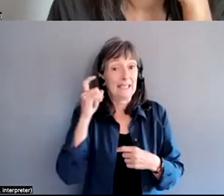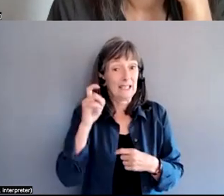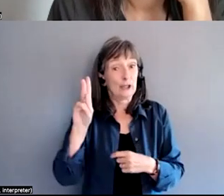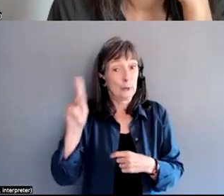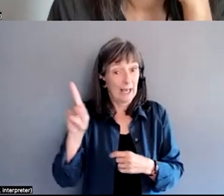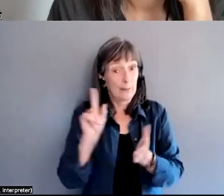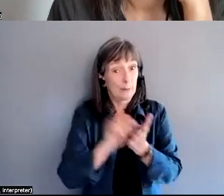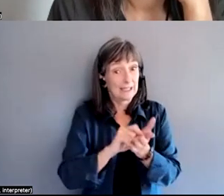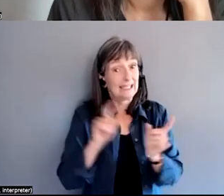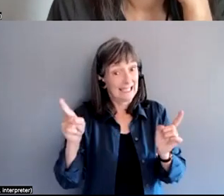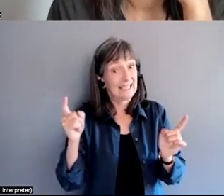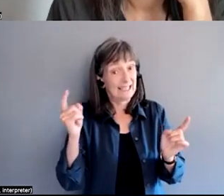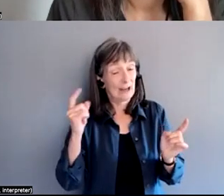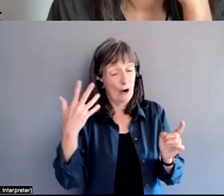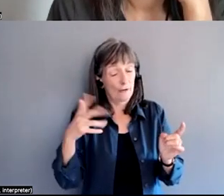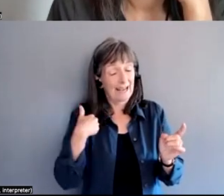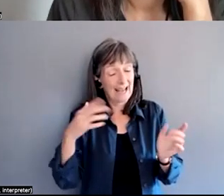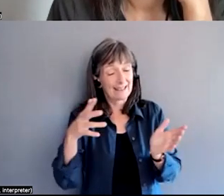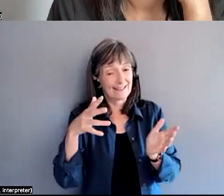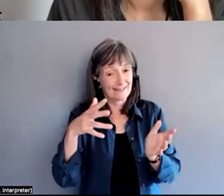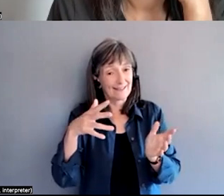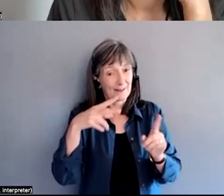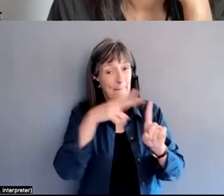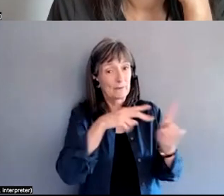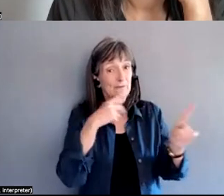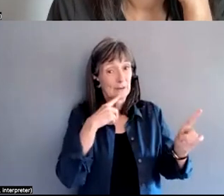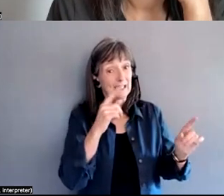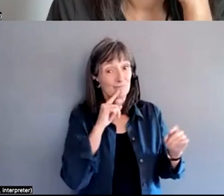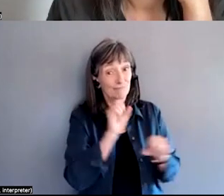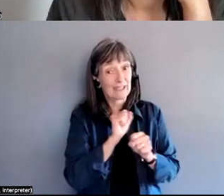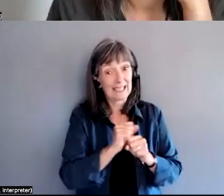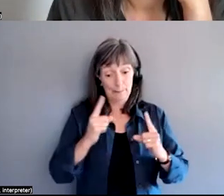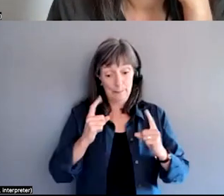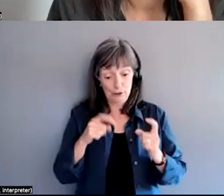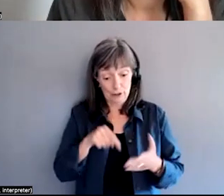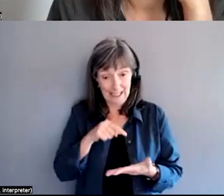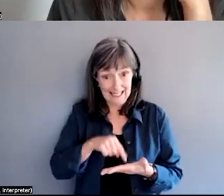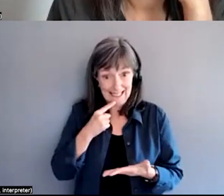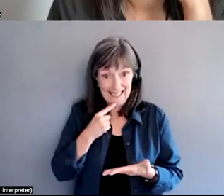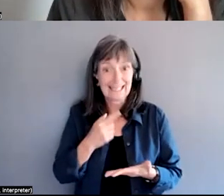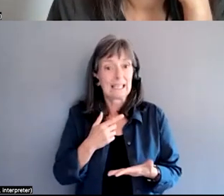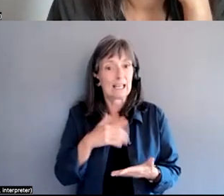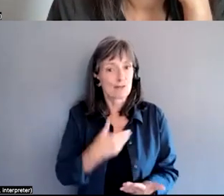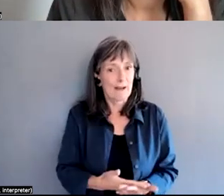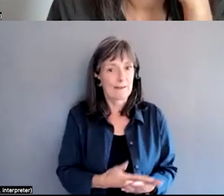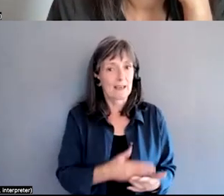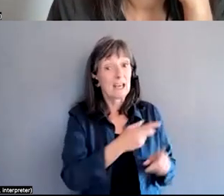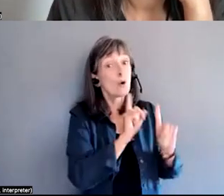of something. And I think that was the case. He actually gave me a photograph of the book and said, it's on its way.